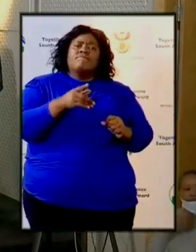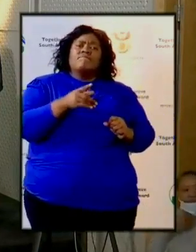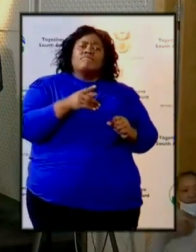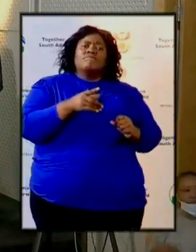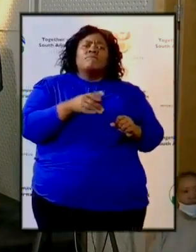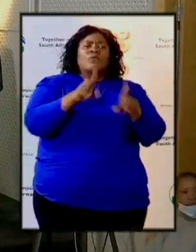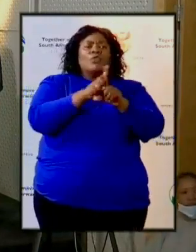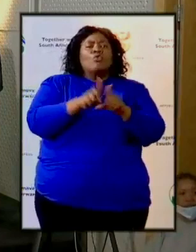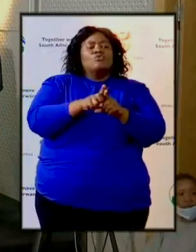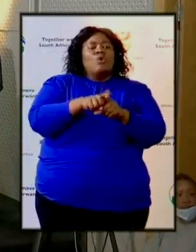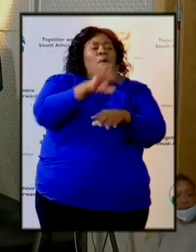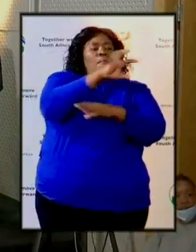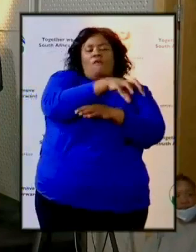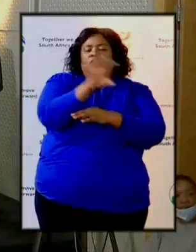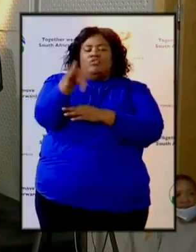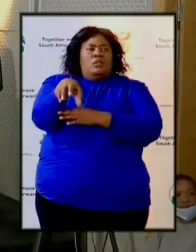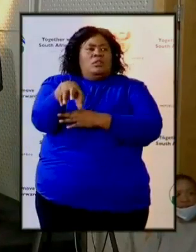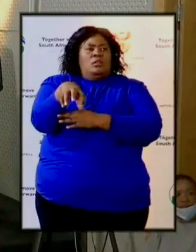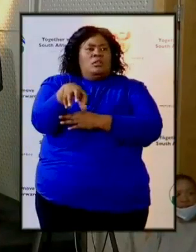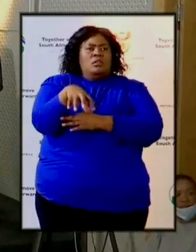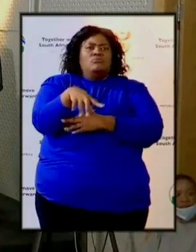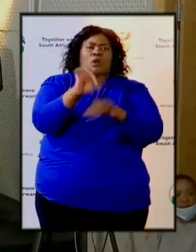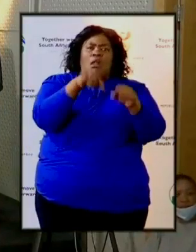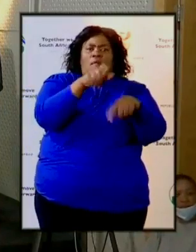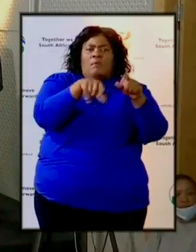interprovincial traveling to allow people who need to move?